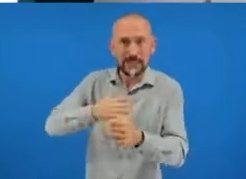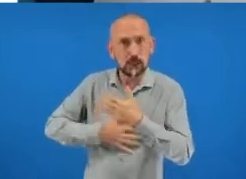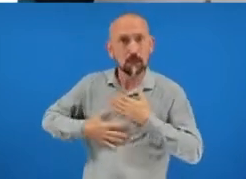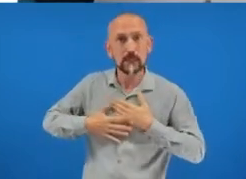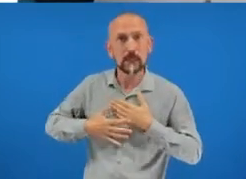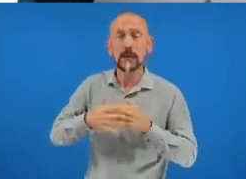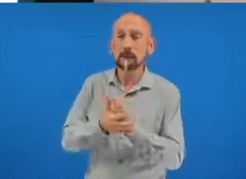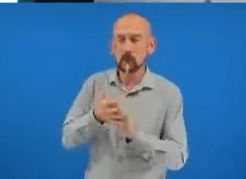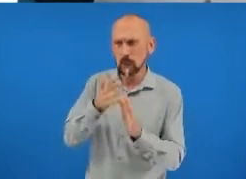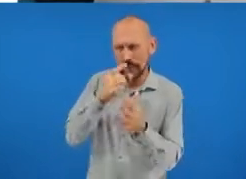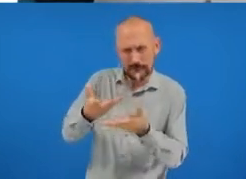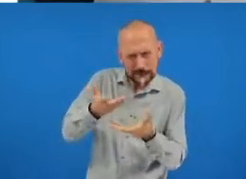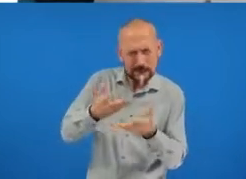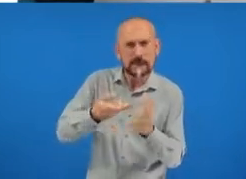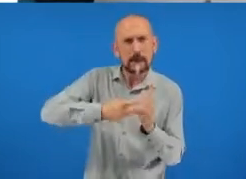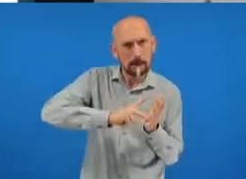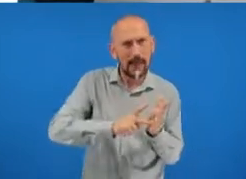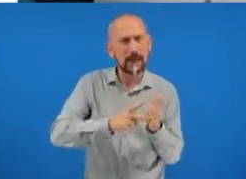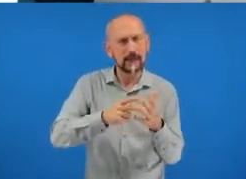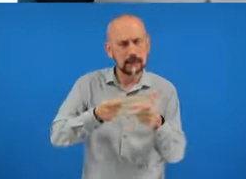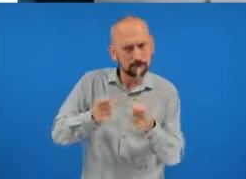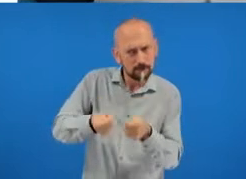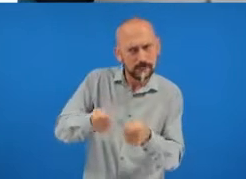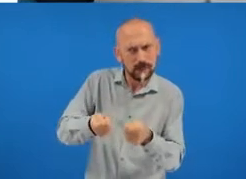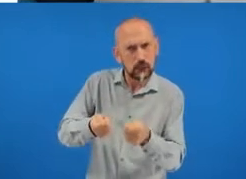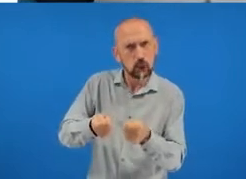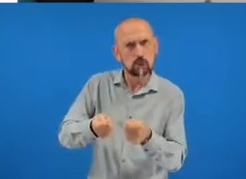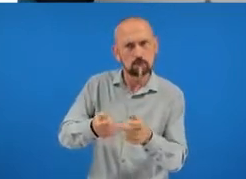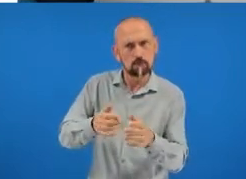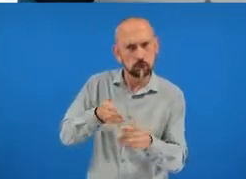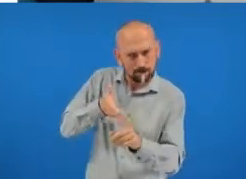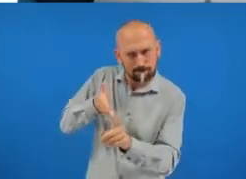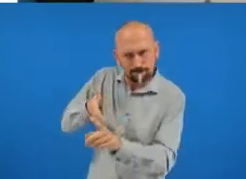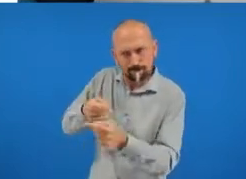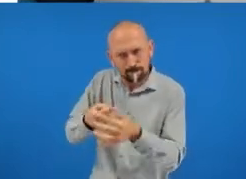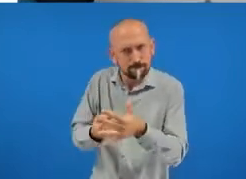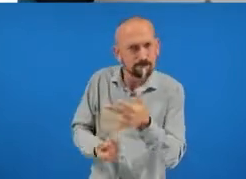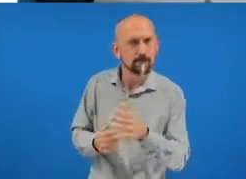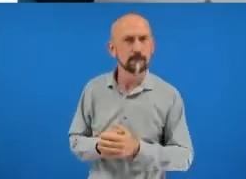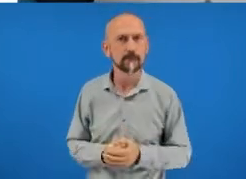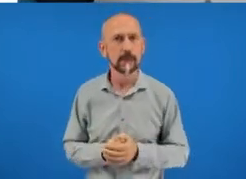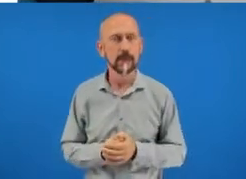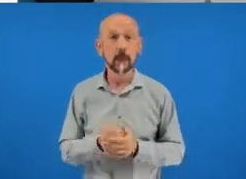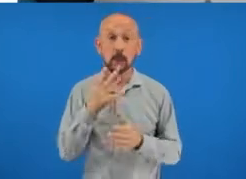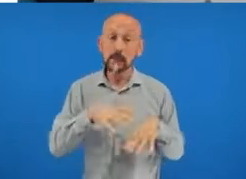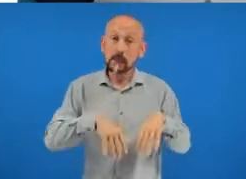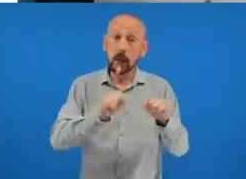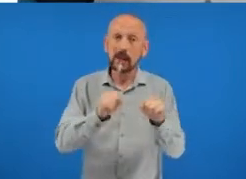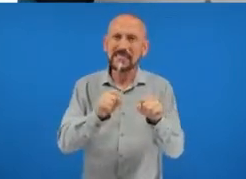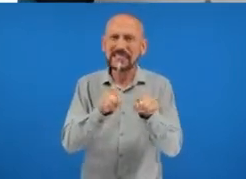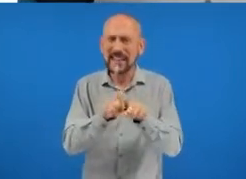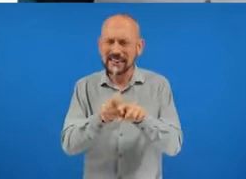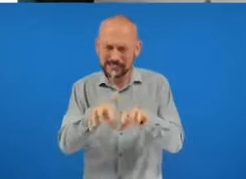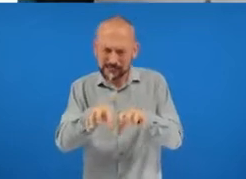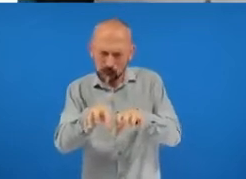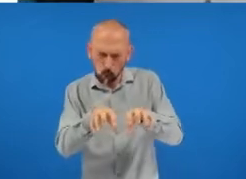them. At the start of treatment, this can be like doing a jigsaw puzzle together, okay? It can be quite challenging to find all the